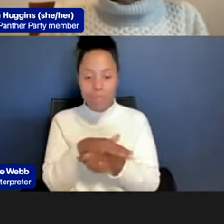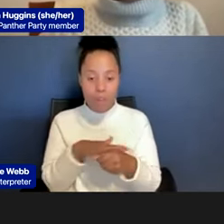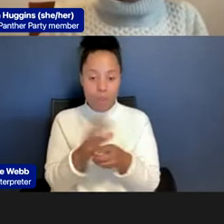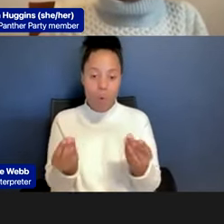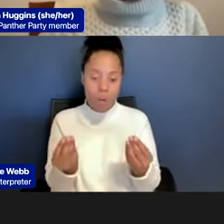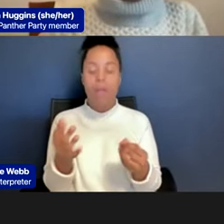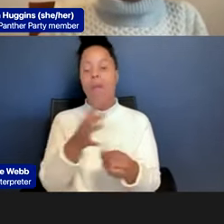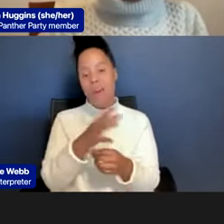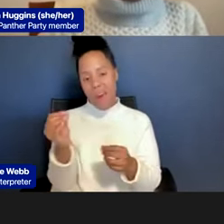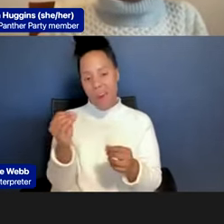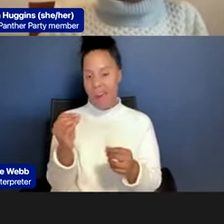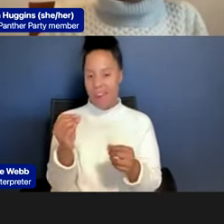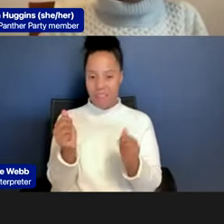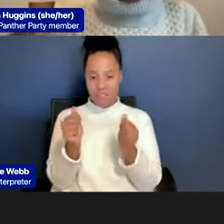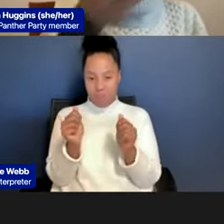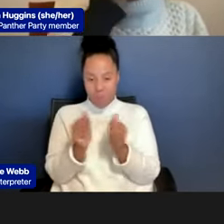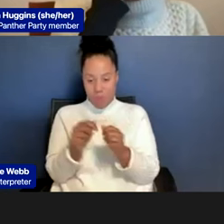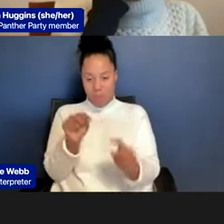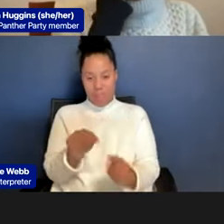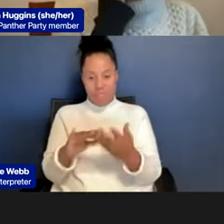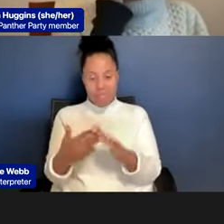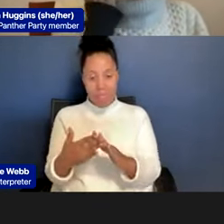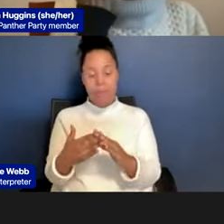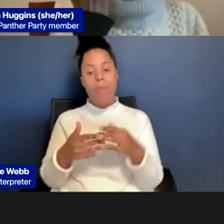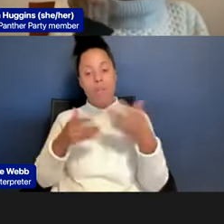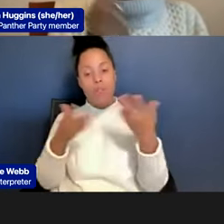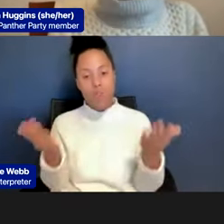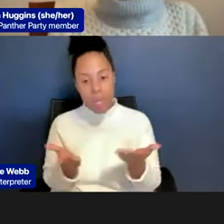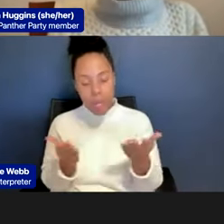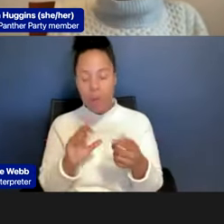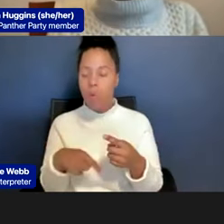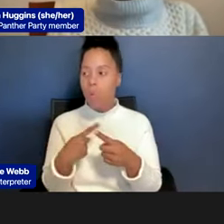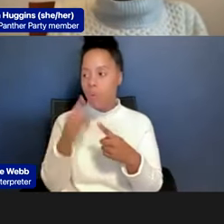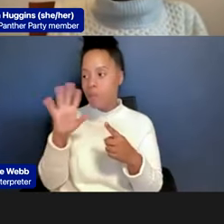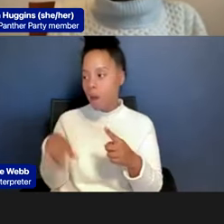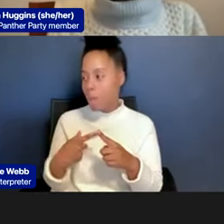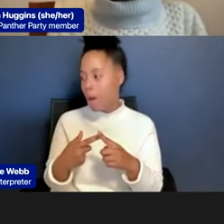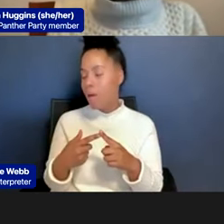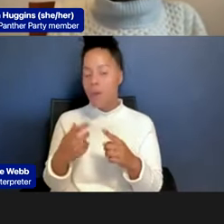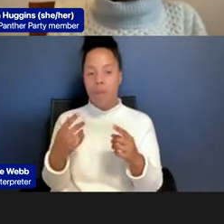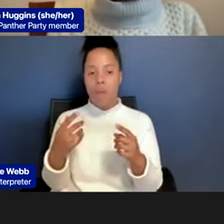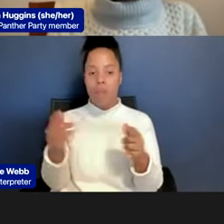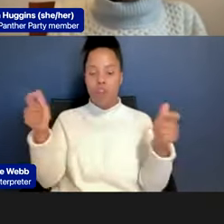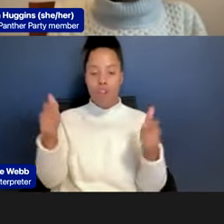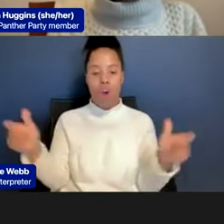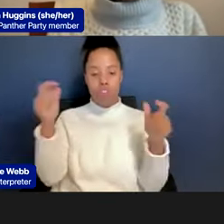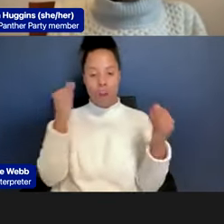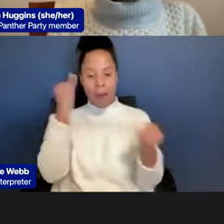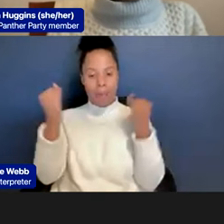So I think as we talk through, and I'll wrap here, as we talk through the ideas of the larger ideas of